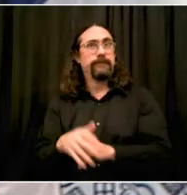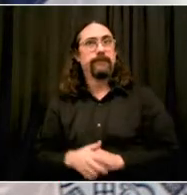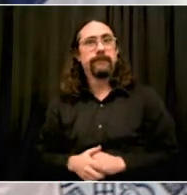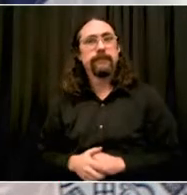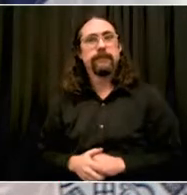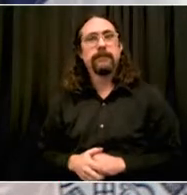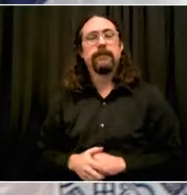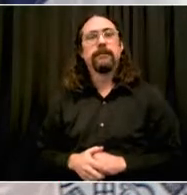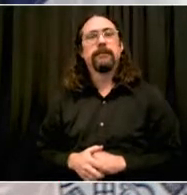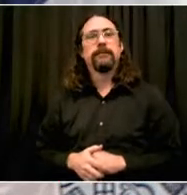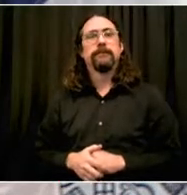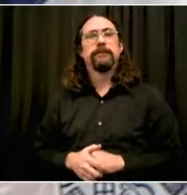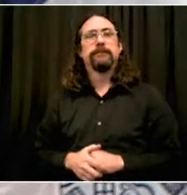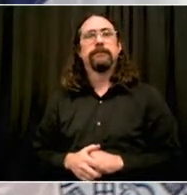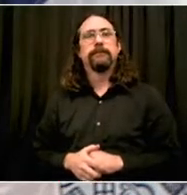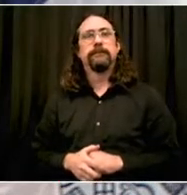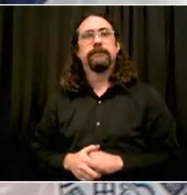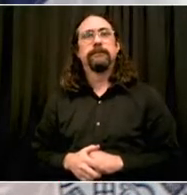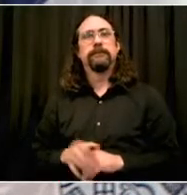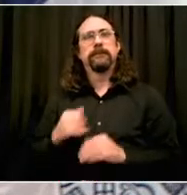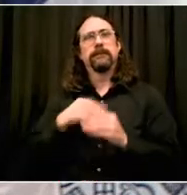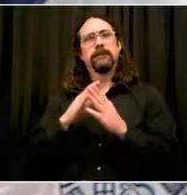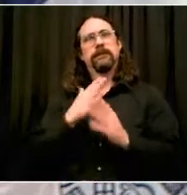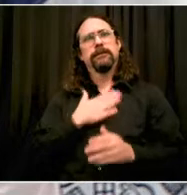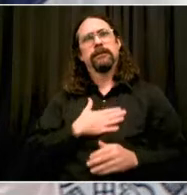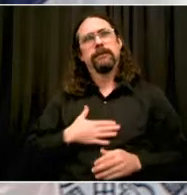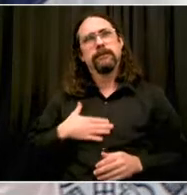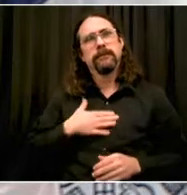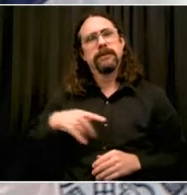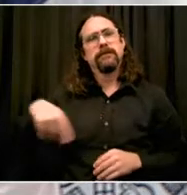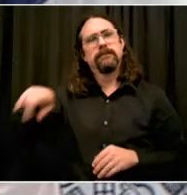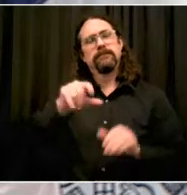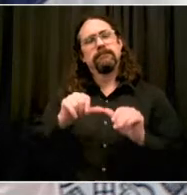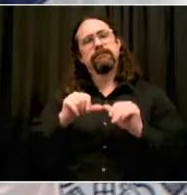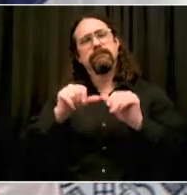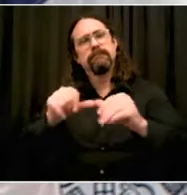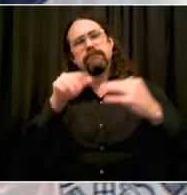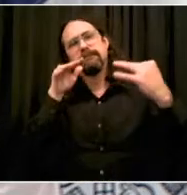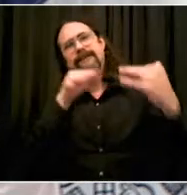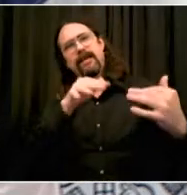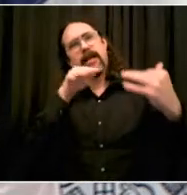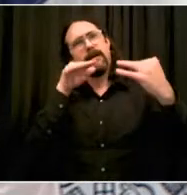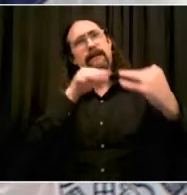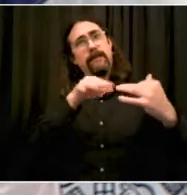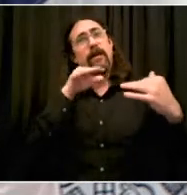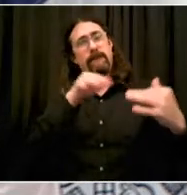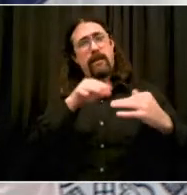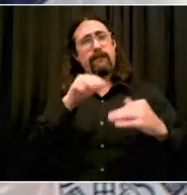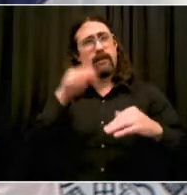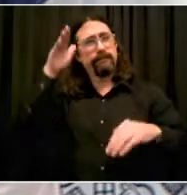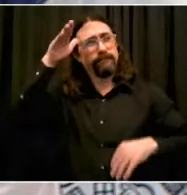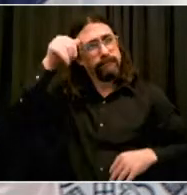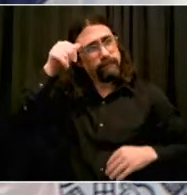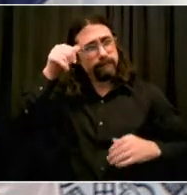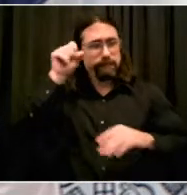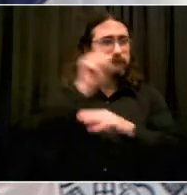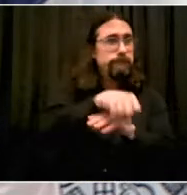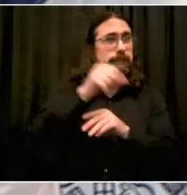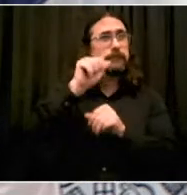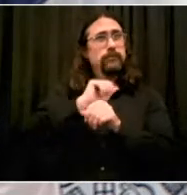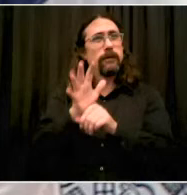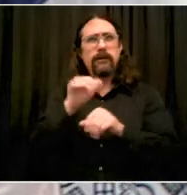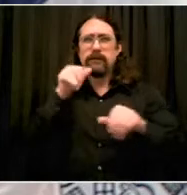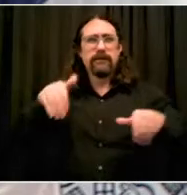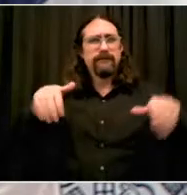you're feeling at all let down with it, the thing to do is to fight even harder. Make sure everyone's getting tested. Make sure everyone's wearing the mask.